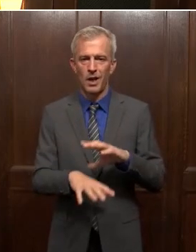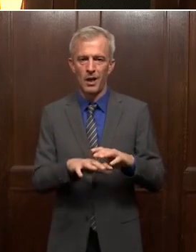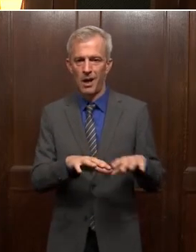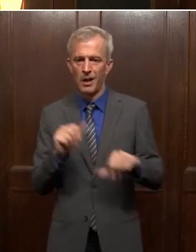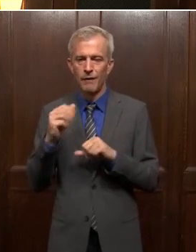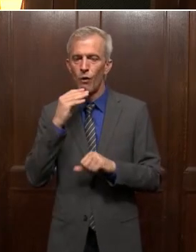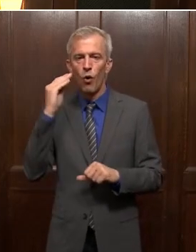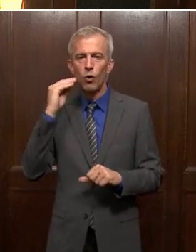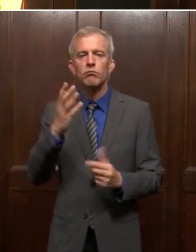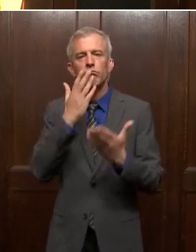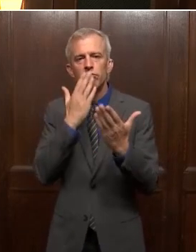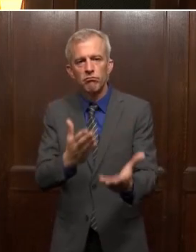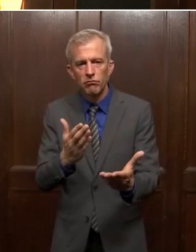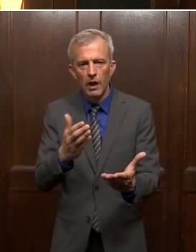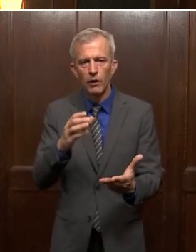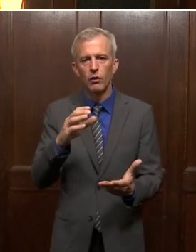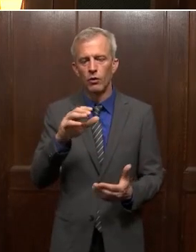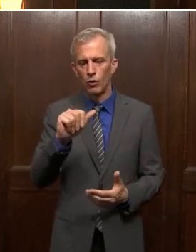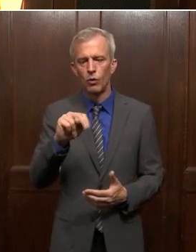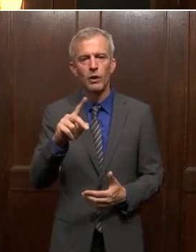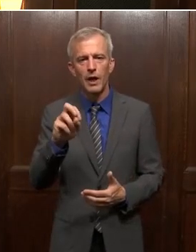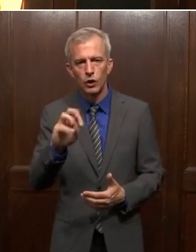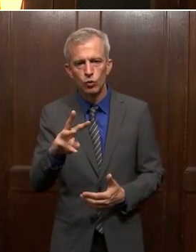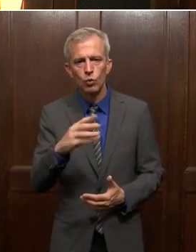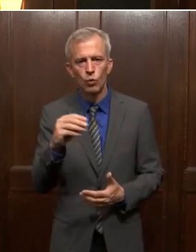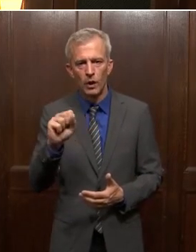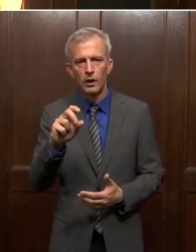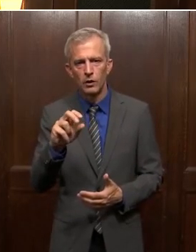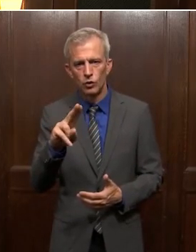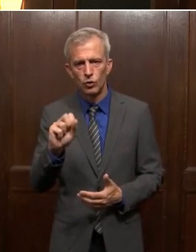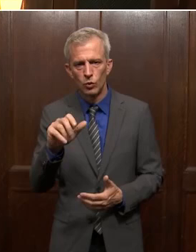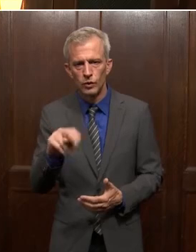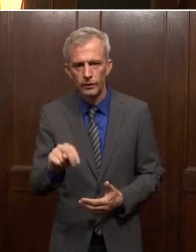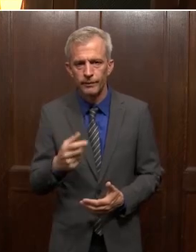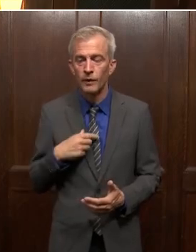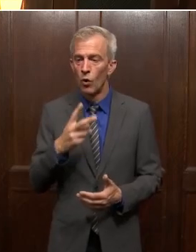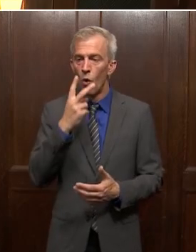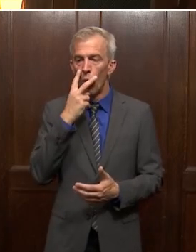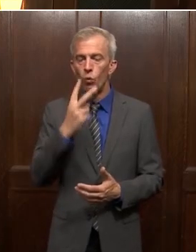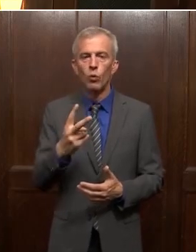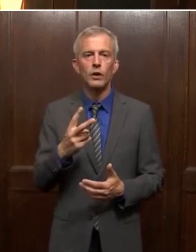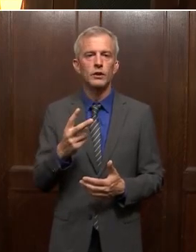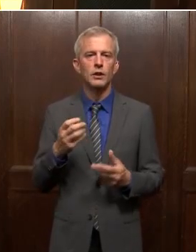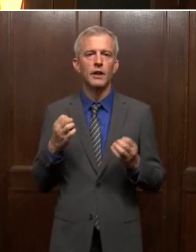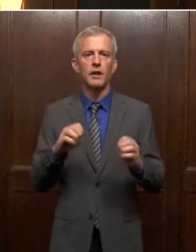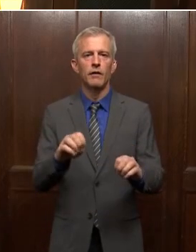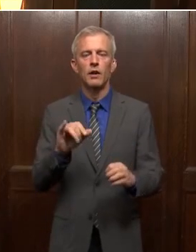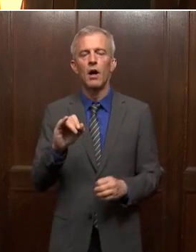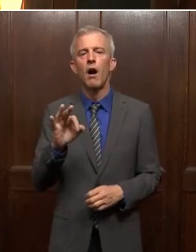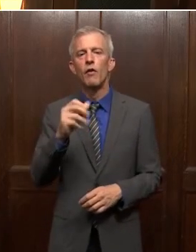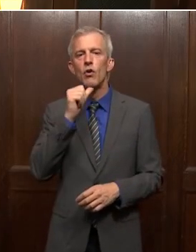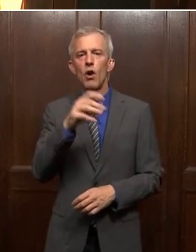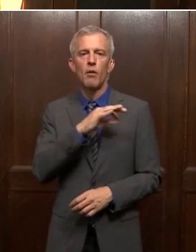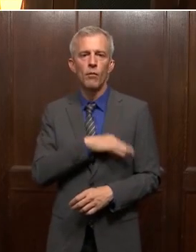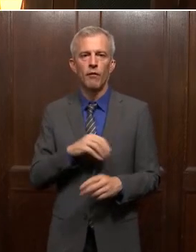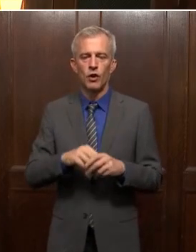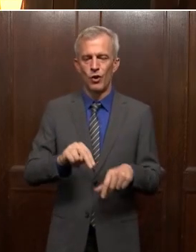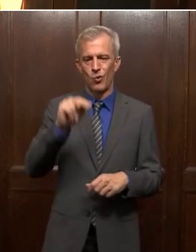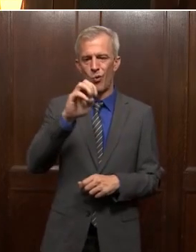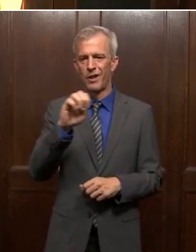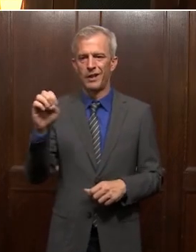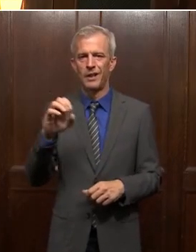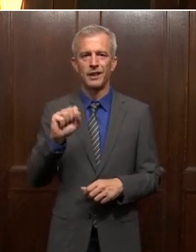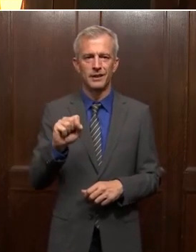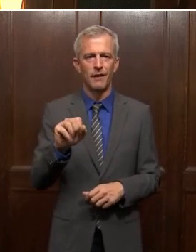Thank you, Andrew and Susan. We see it in efforts of Chica's Mom, Inc., a nonprofit in the Northeast San Fernando